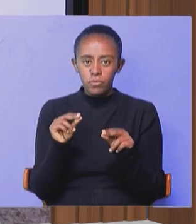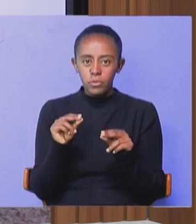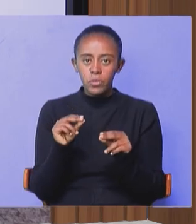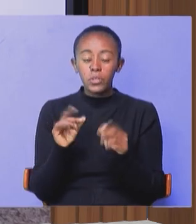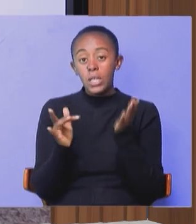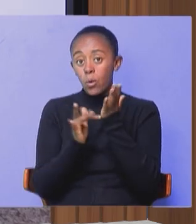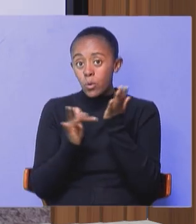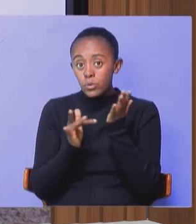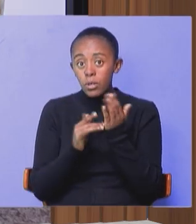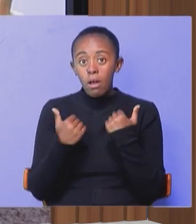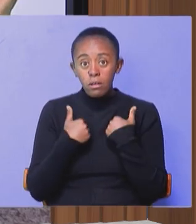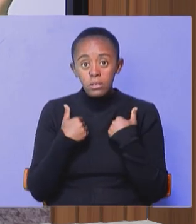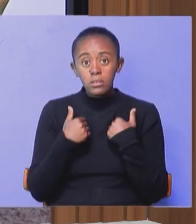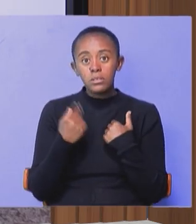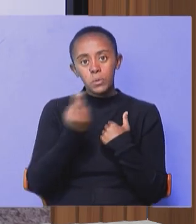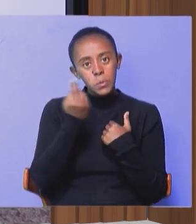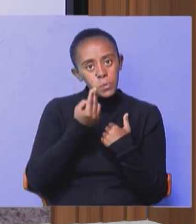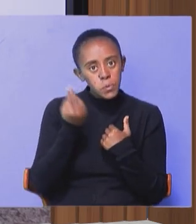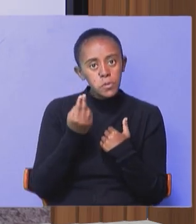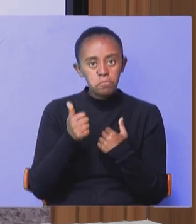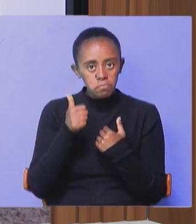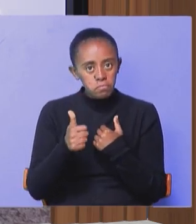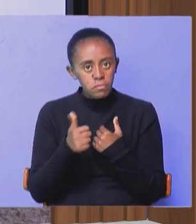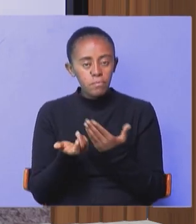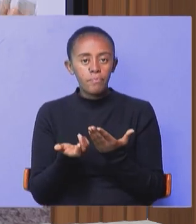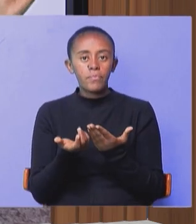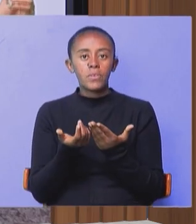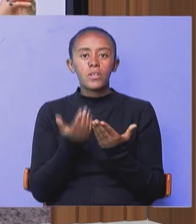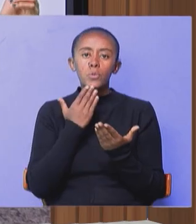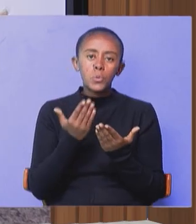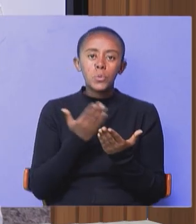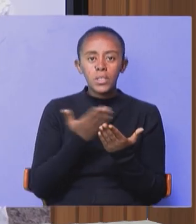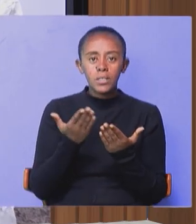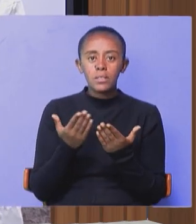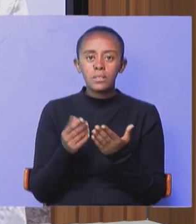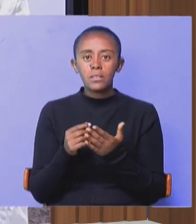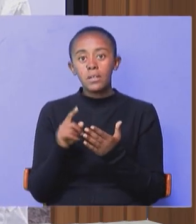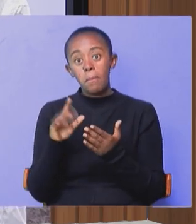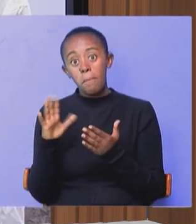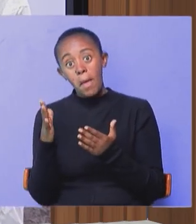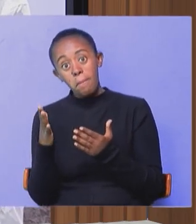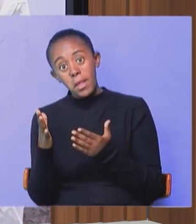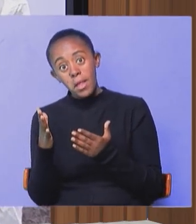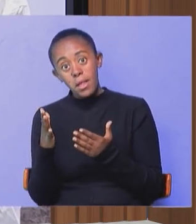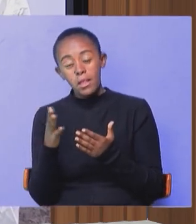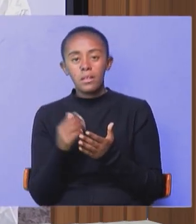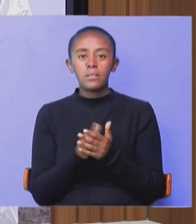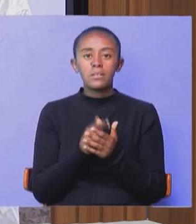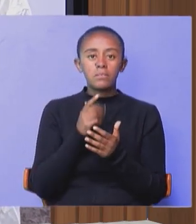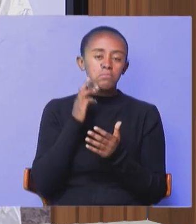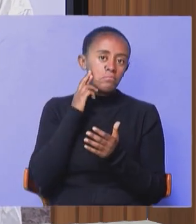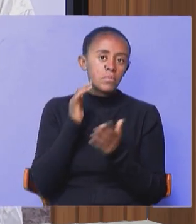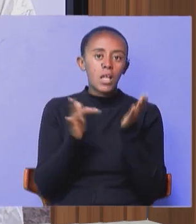though technology has its uses and we use it for good things, there may be cases